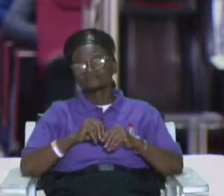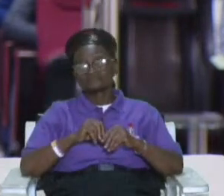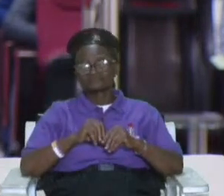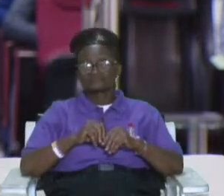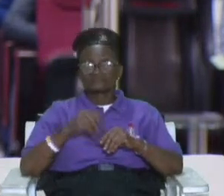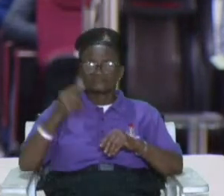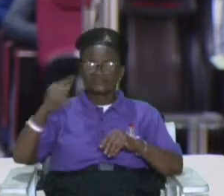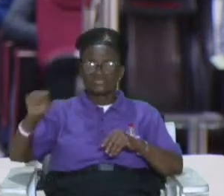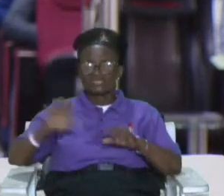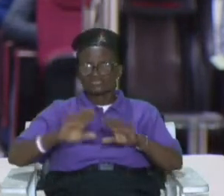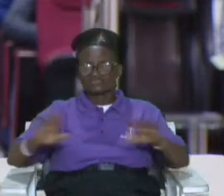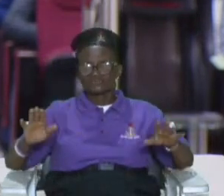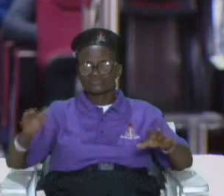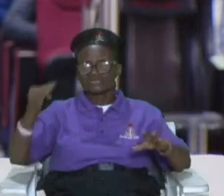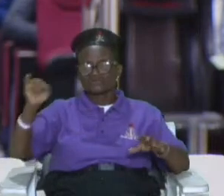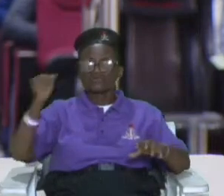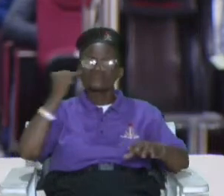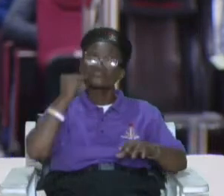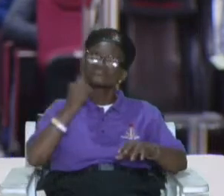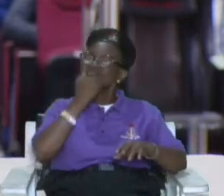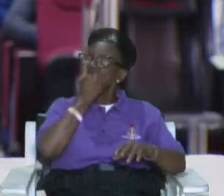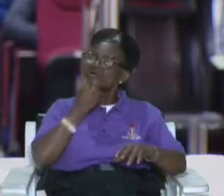The children of Israel were thirsty.